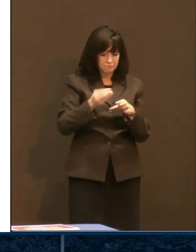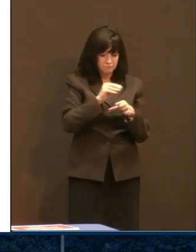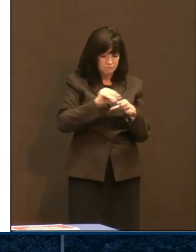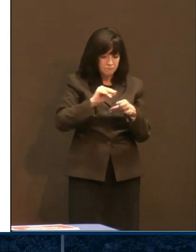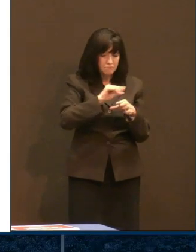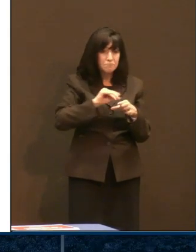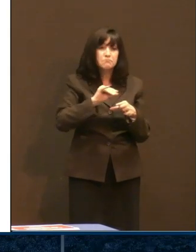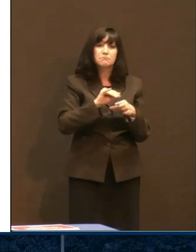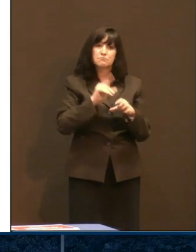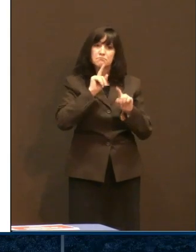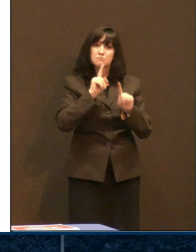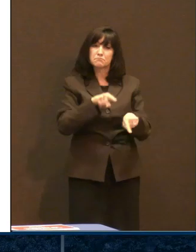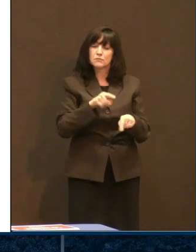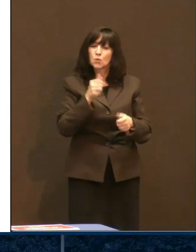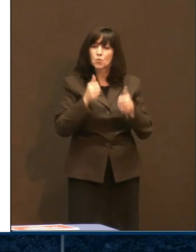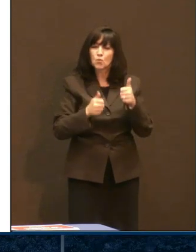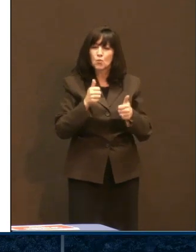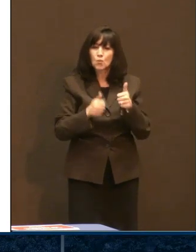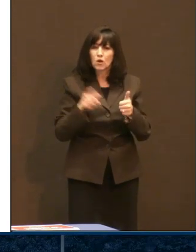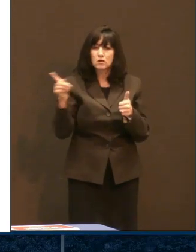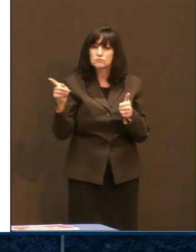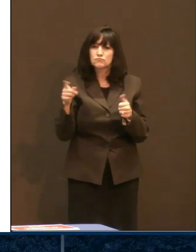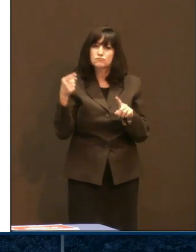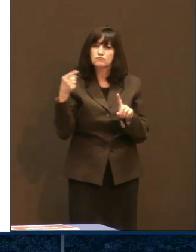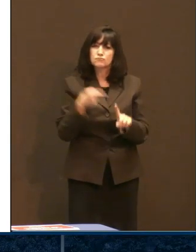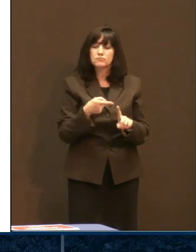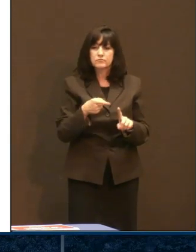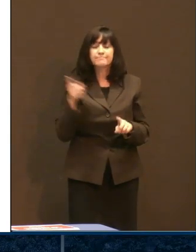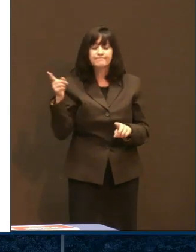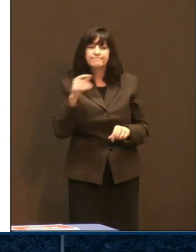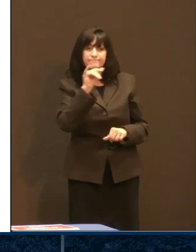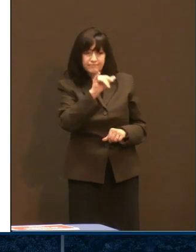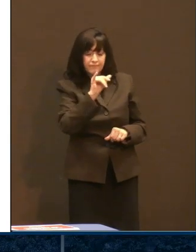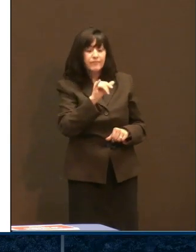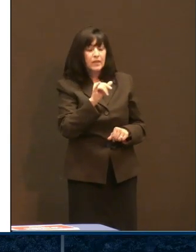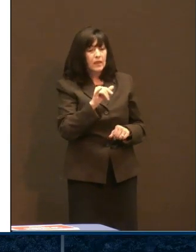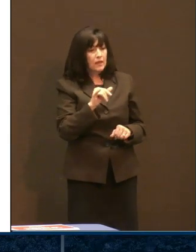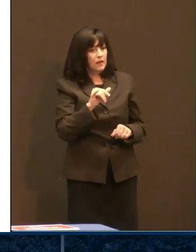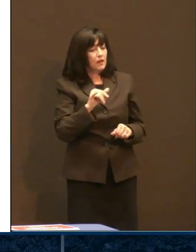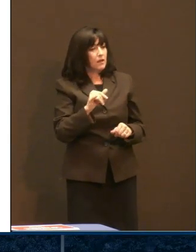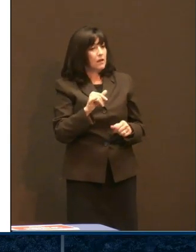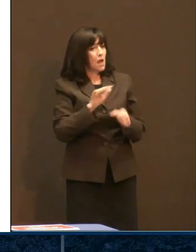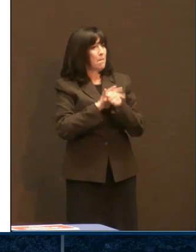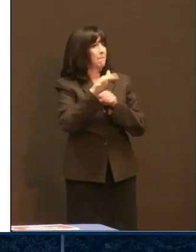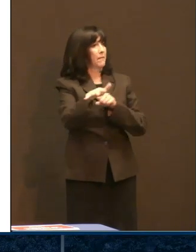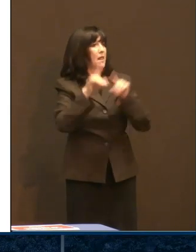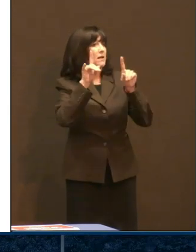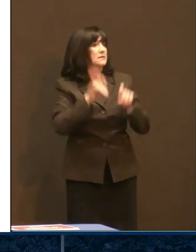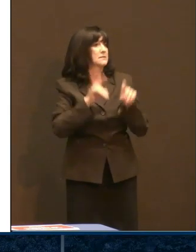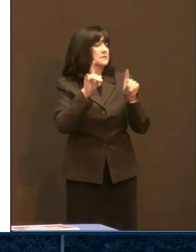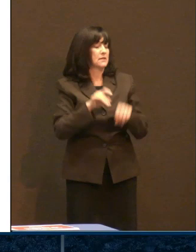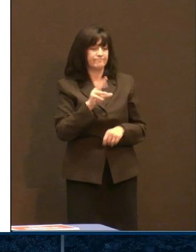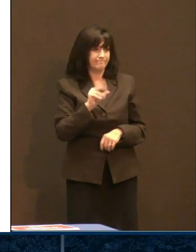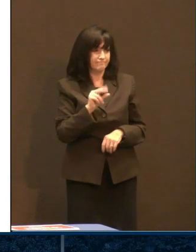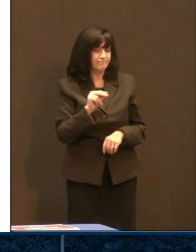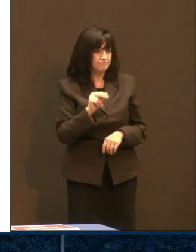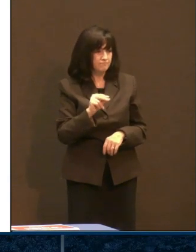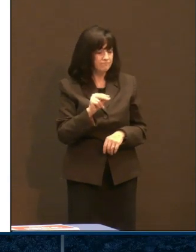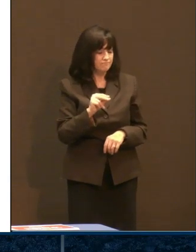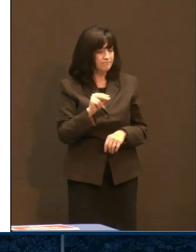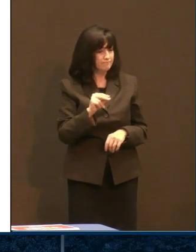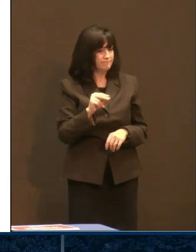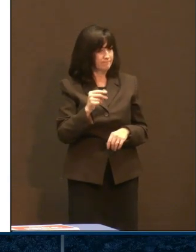accessing testing materials has been a challenge for us and for everyone. We